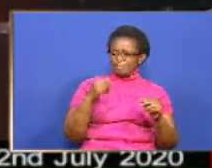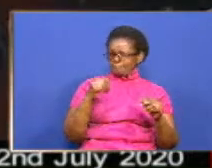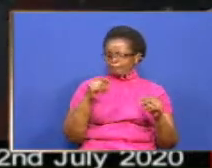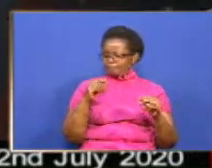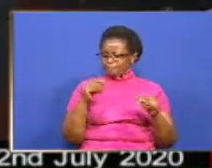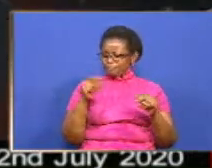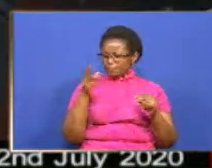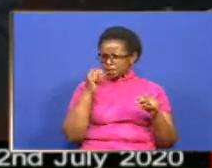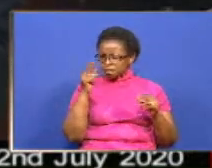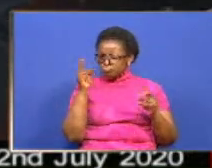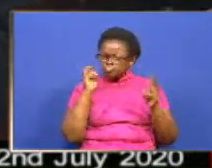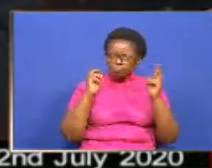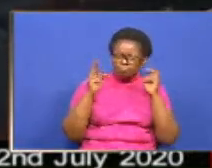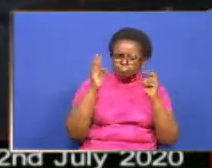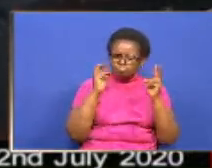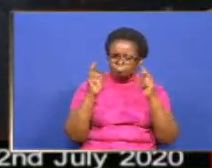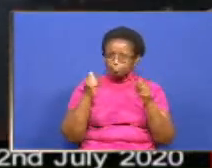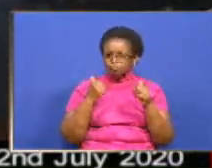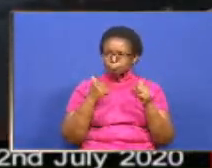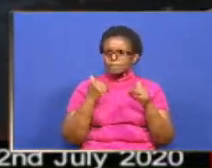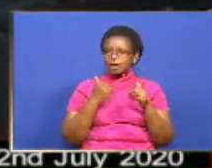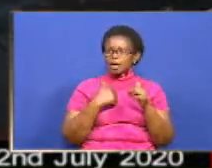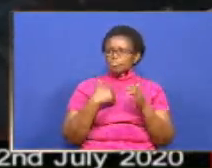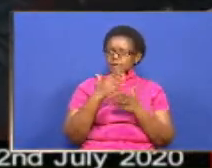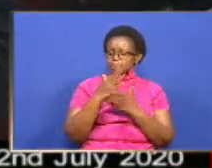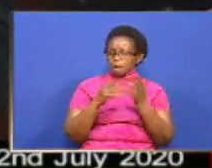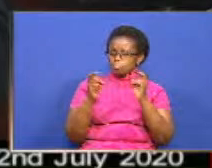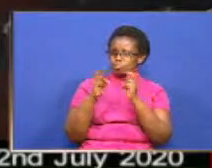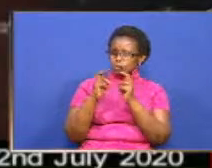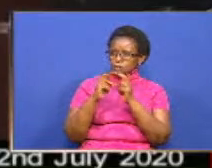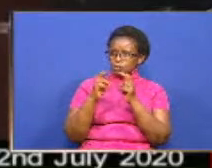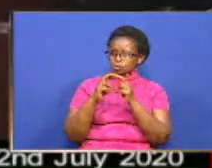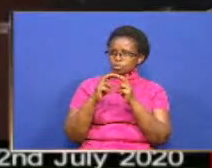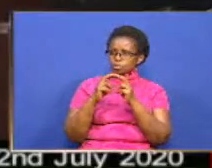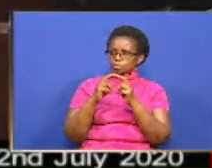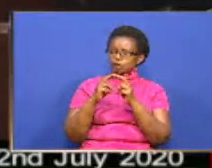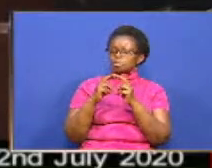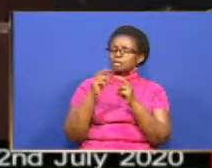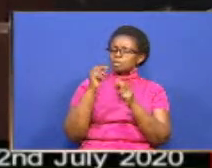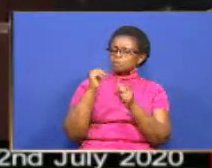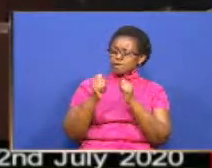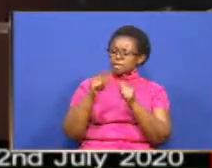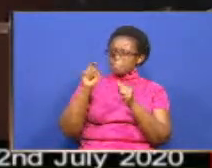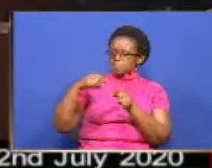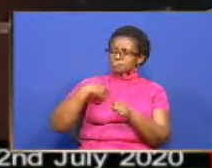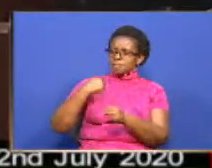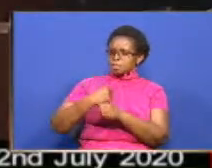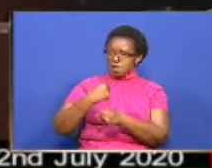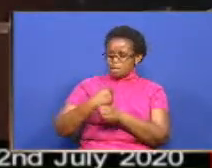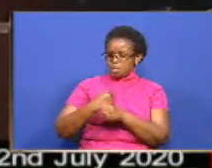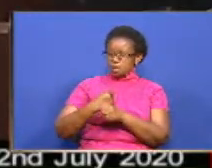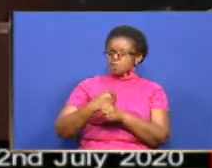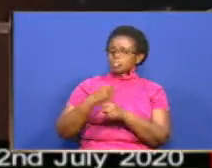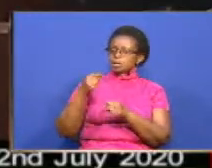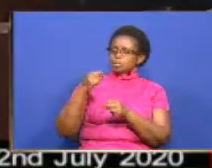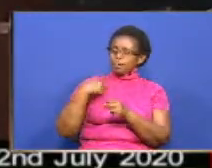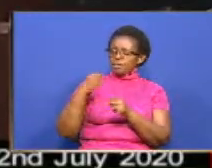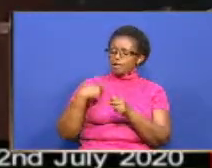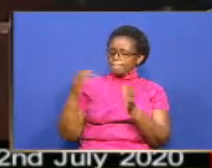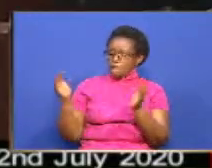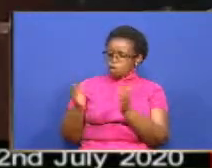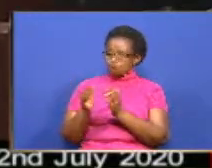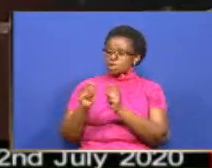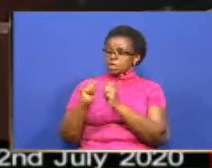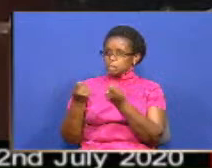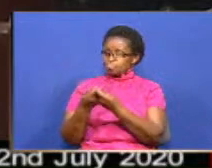perhaps there is some consultation that are still to be held within the minority.